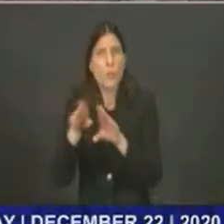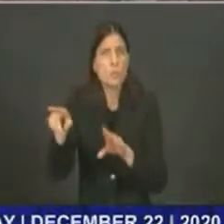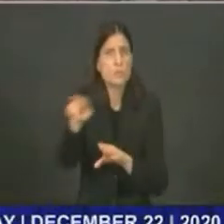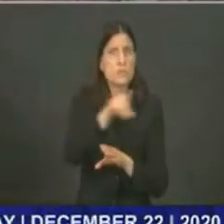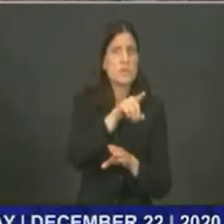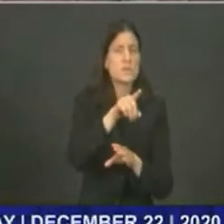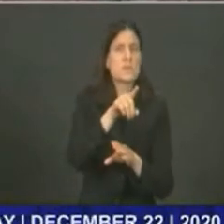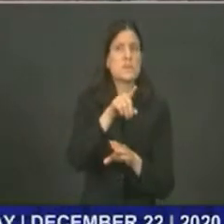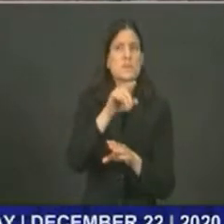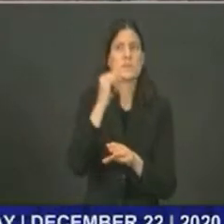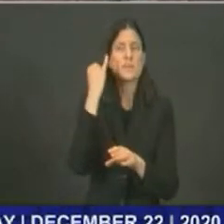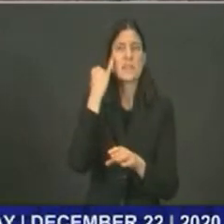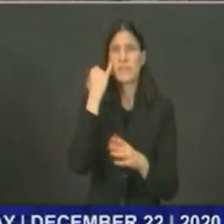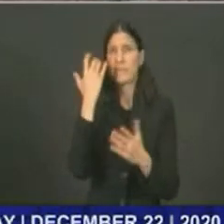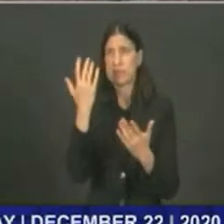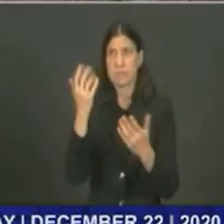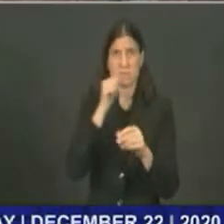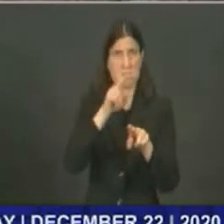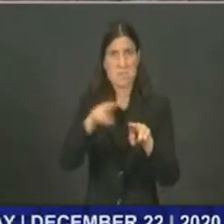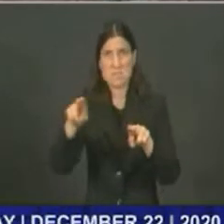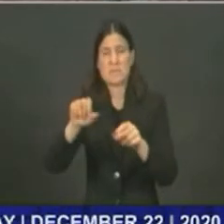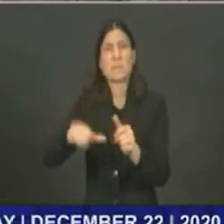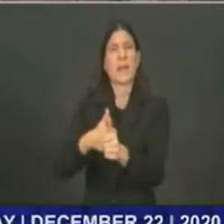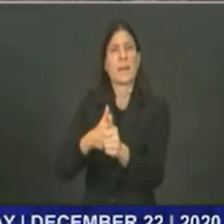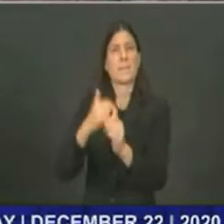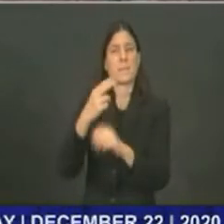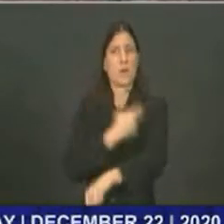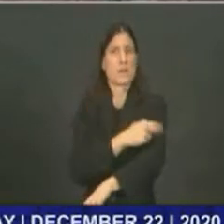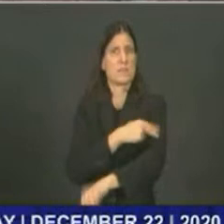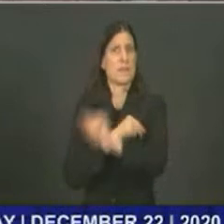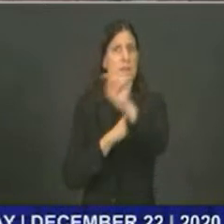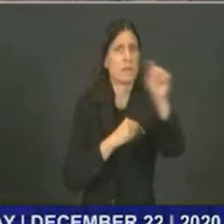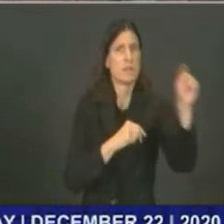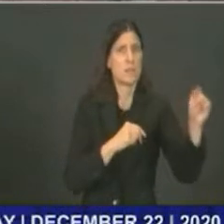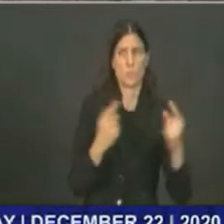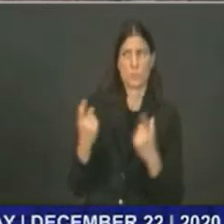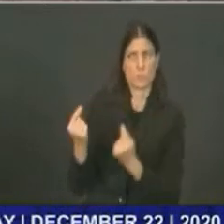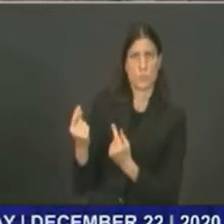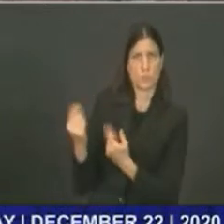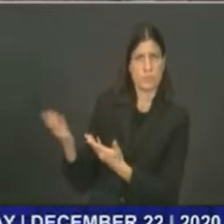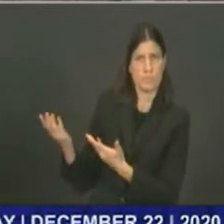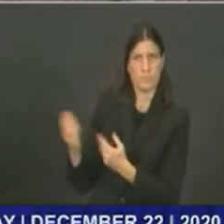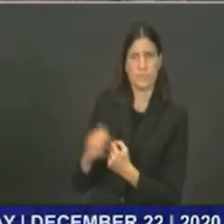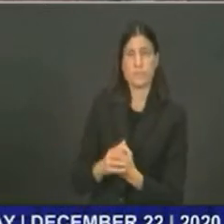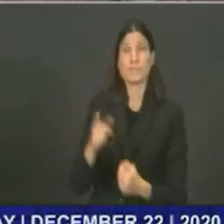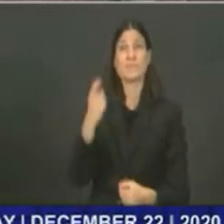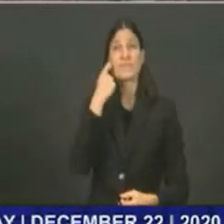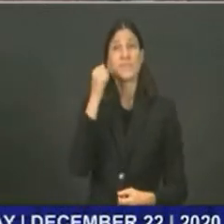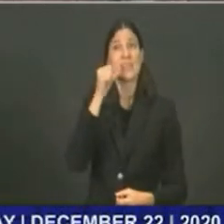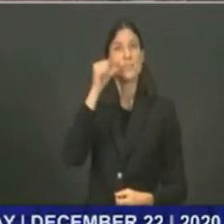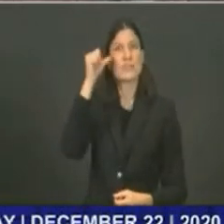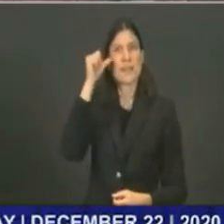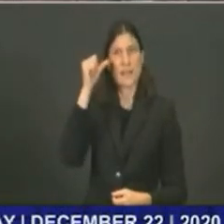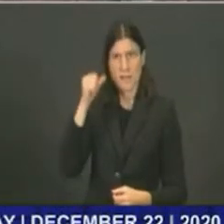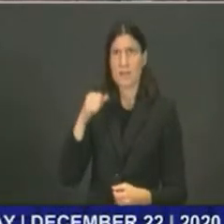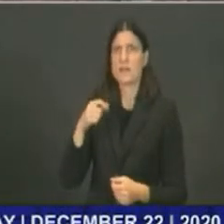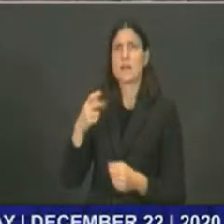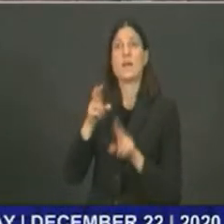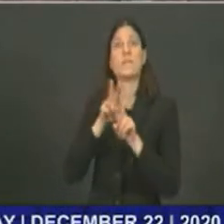question actually involves a situation that happened yesterday. It was funeral